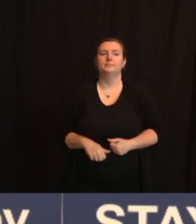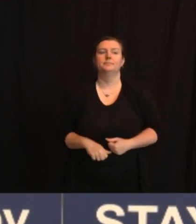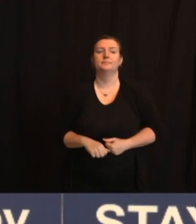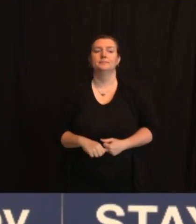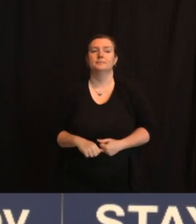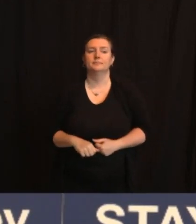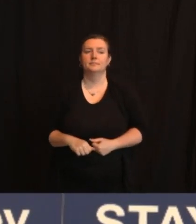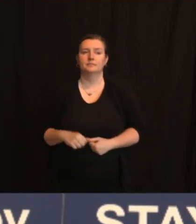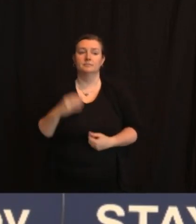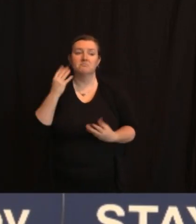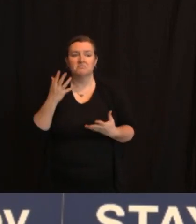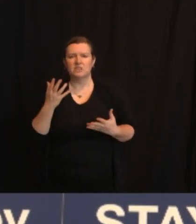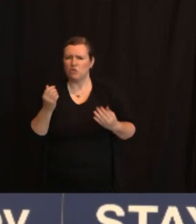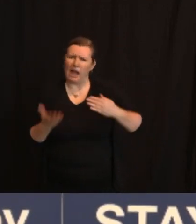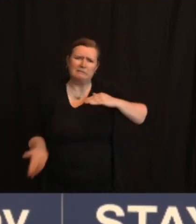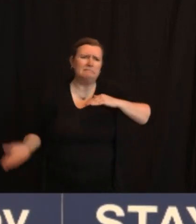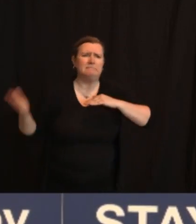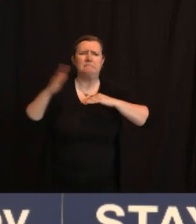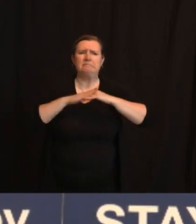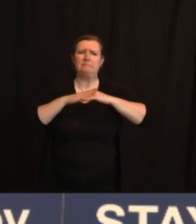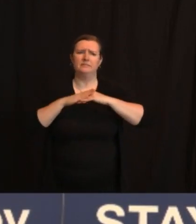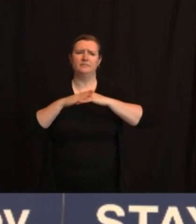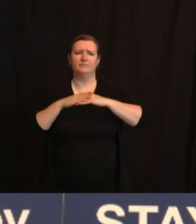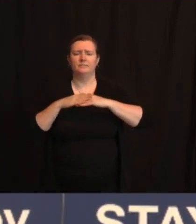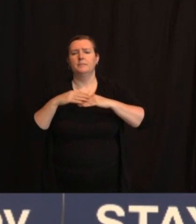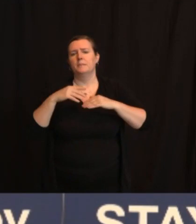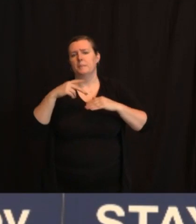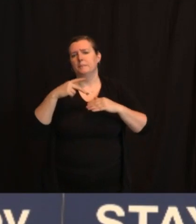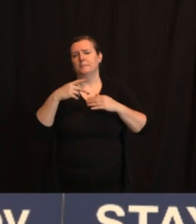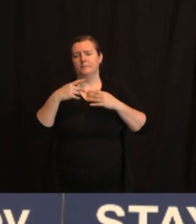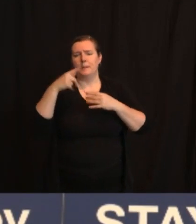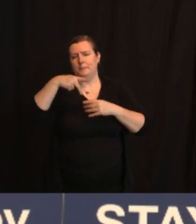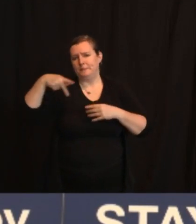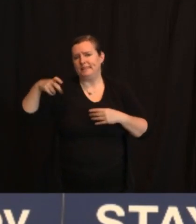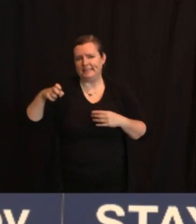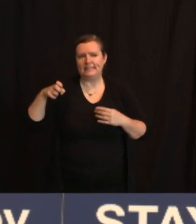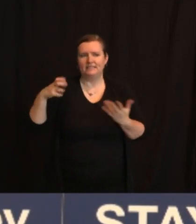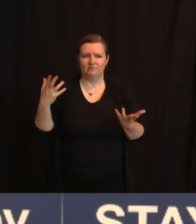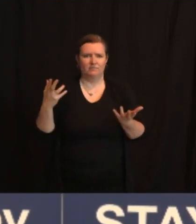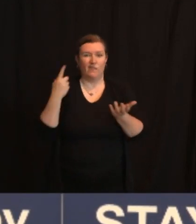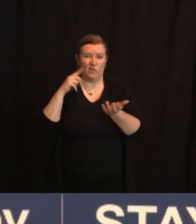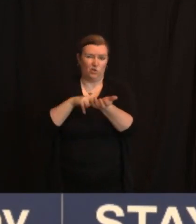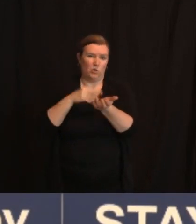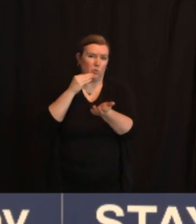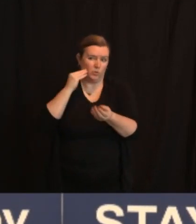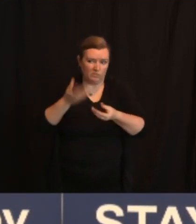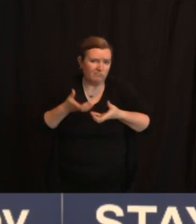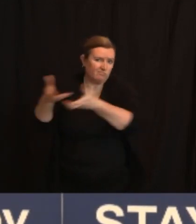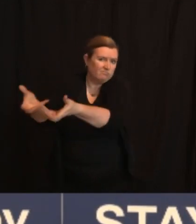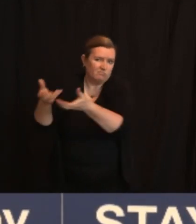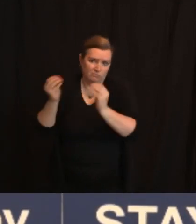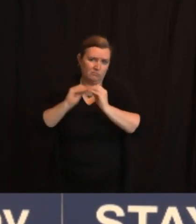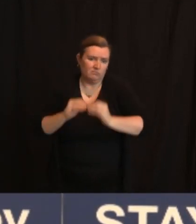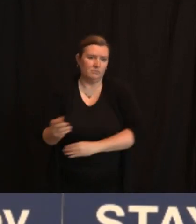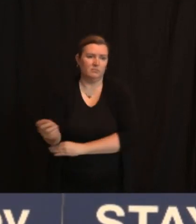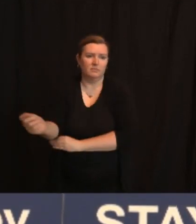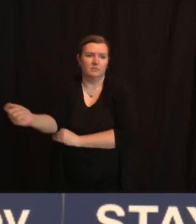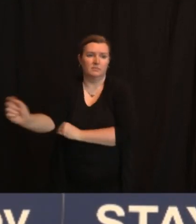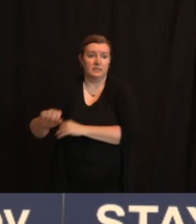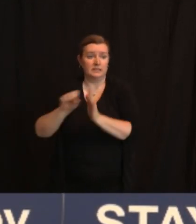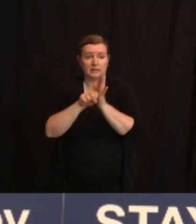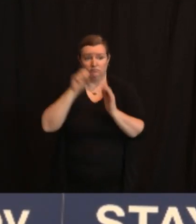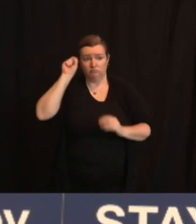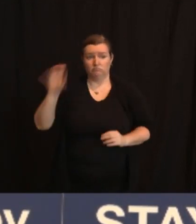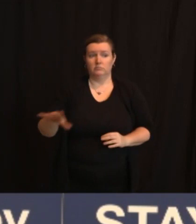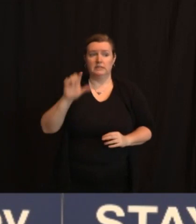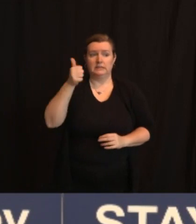available to these facilities. The state has shipped 10.7 million pieces of PPE